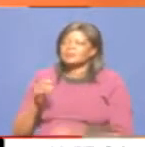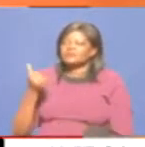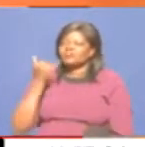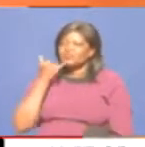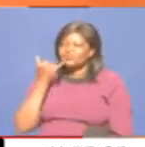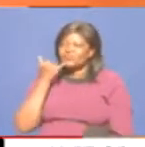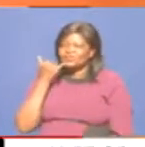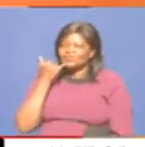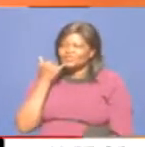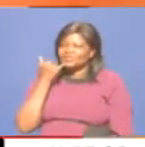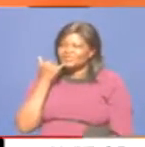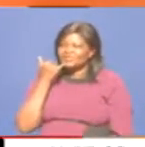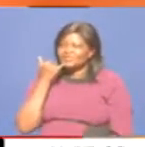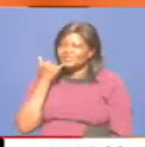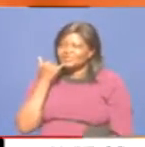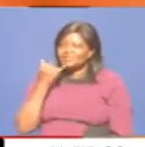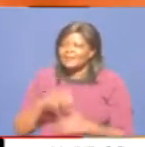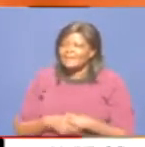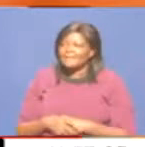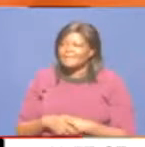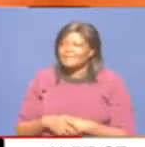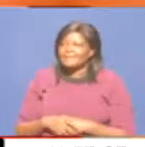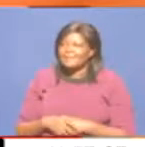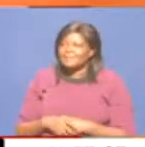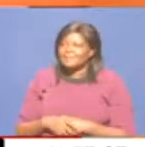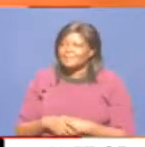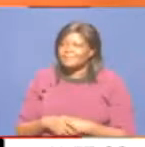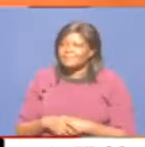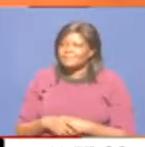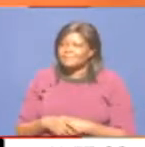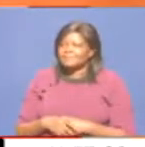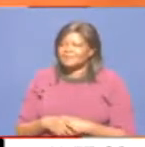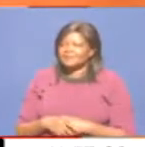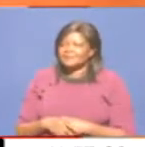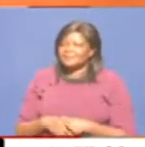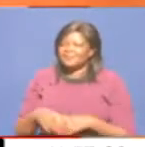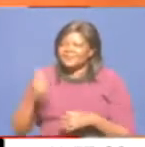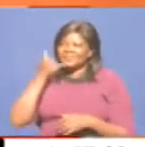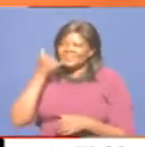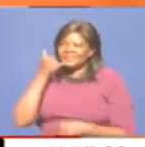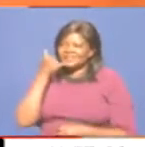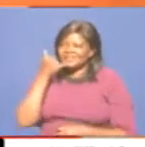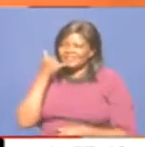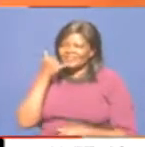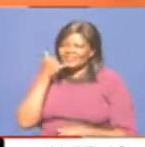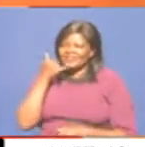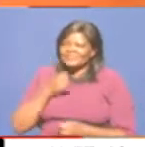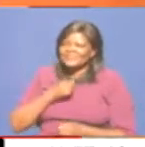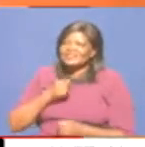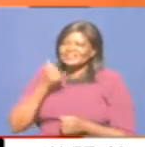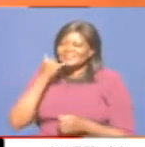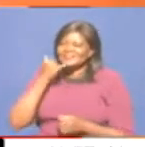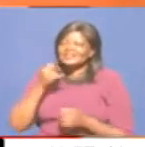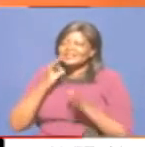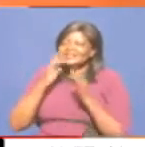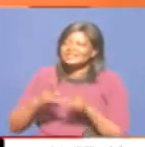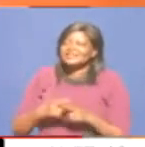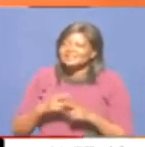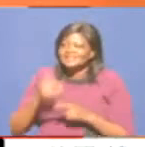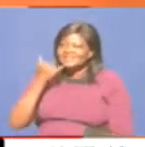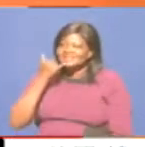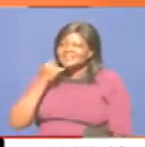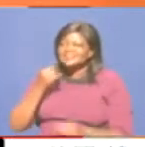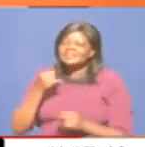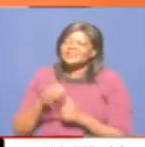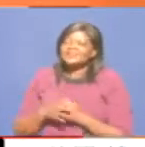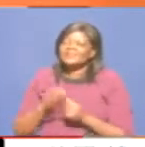our current sign language interpreter. No, Susan Toku, apologies for that. At about 3 minutes to the